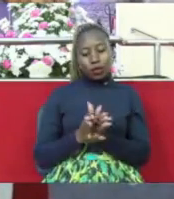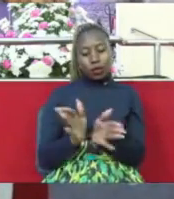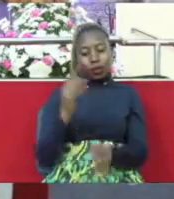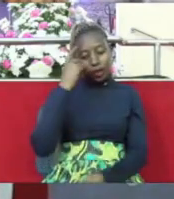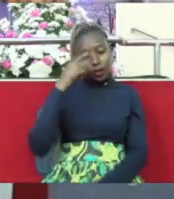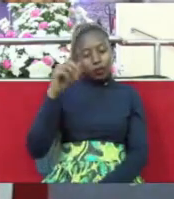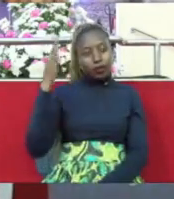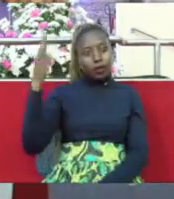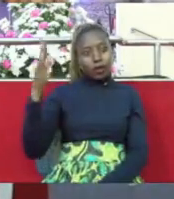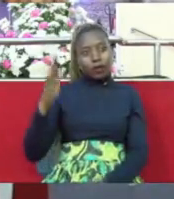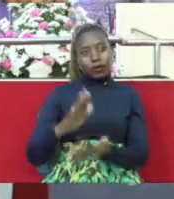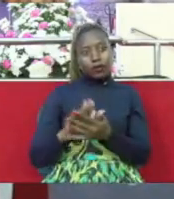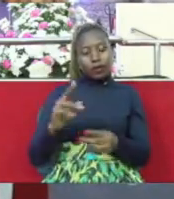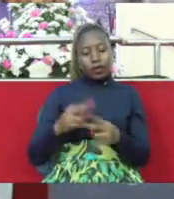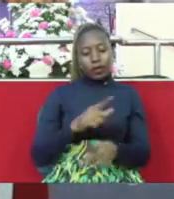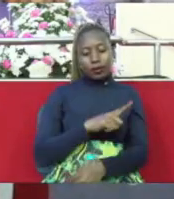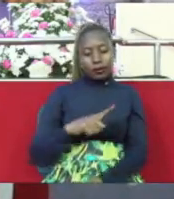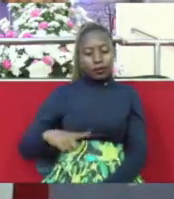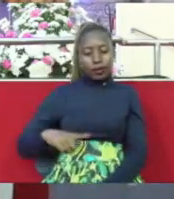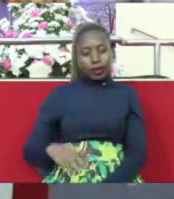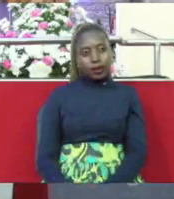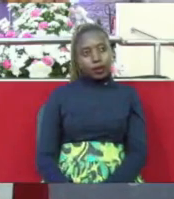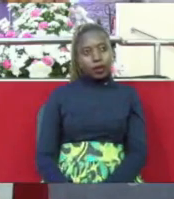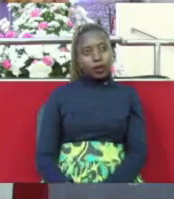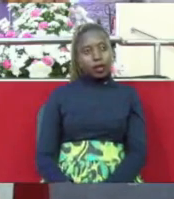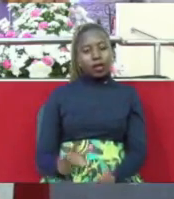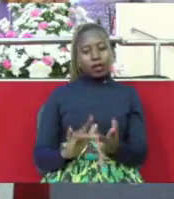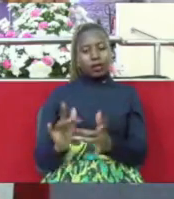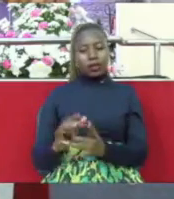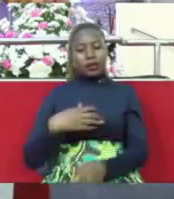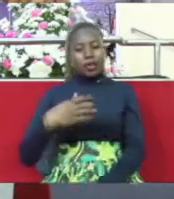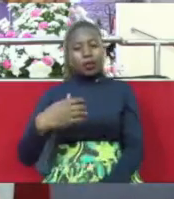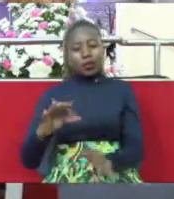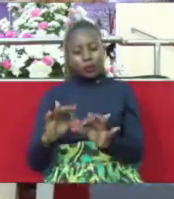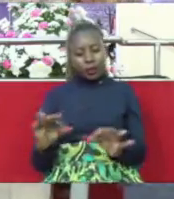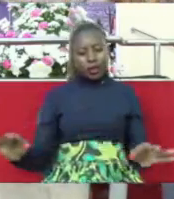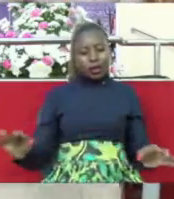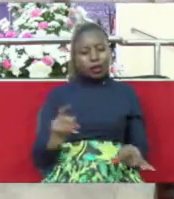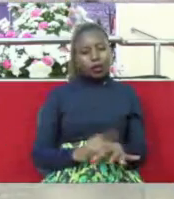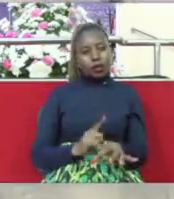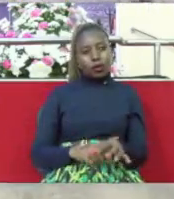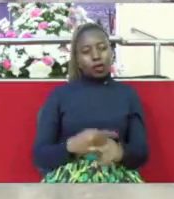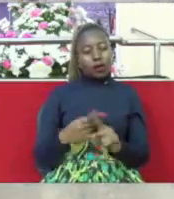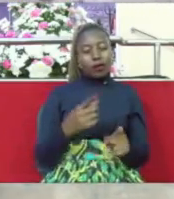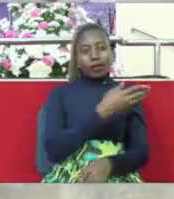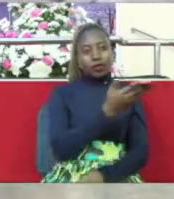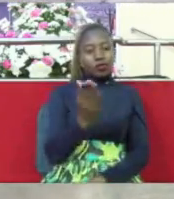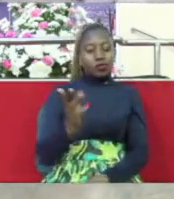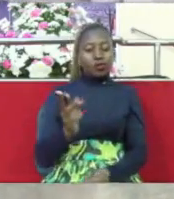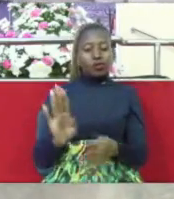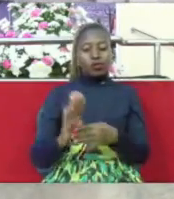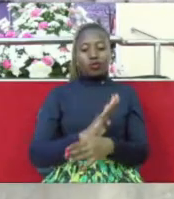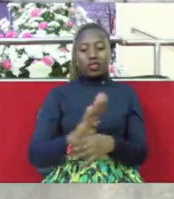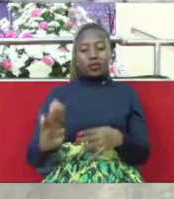kumfungulia? Praise the name of Jesus. Bwana sifiwe. He has been locking for a long time. Amekuwa kibisha kwa muda mrefu. While we've been busy with our religious rituals.